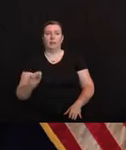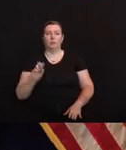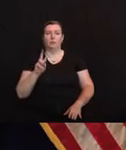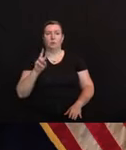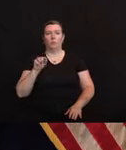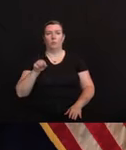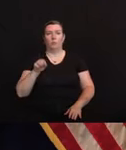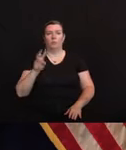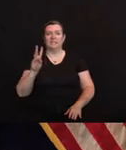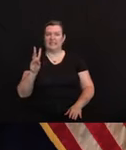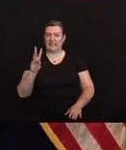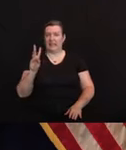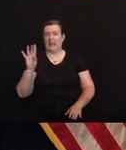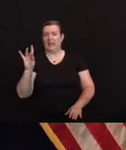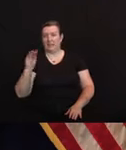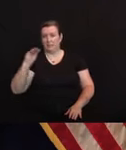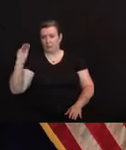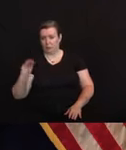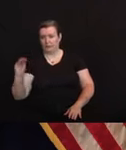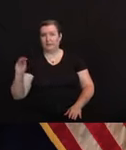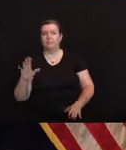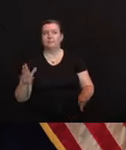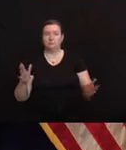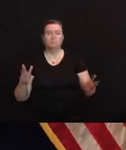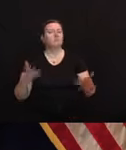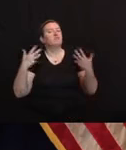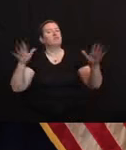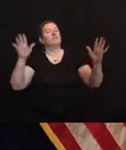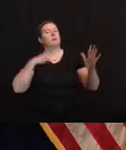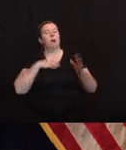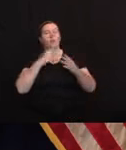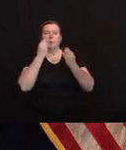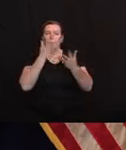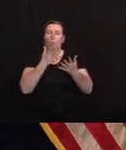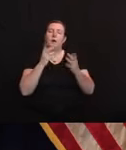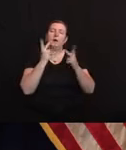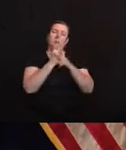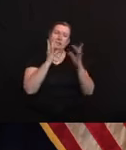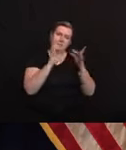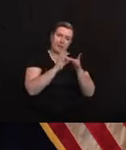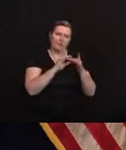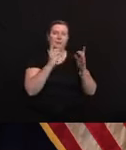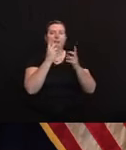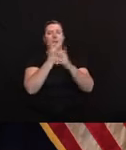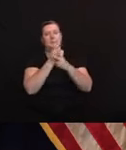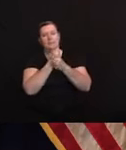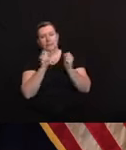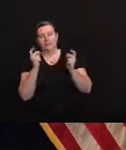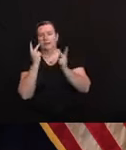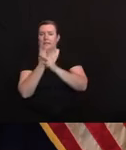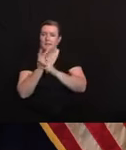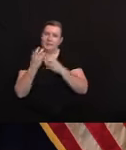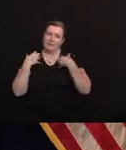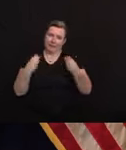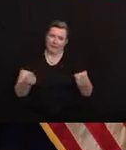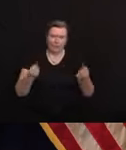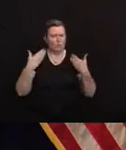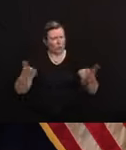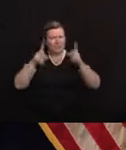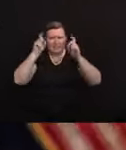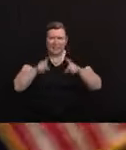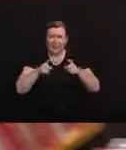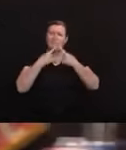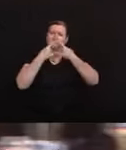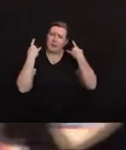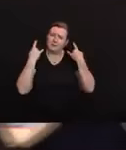2.68%. That concludes my report. Stay connected, stay safe, stay healthy, get tested, and mask up. Thank